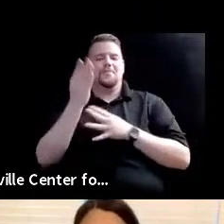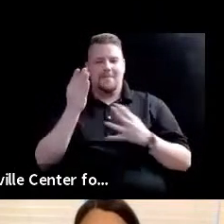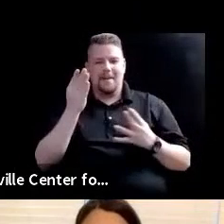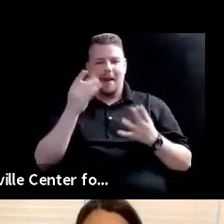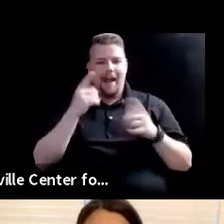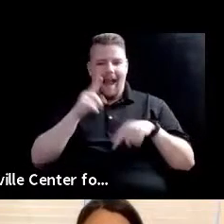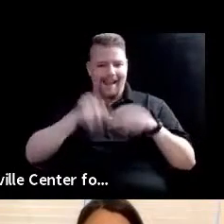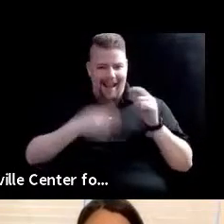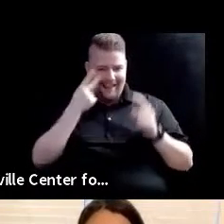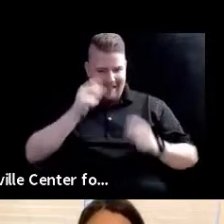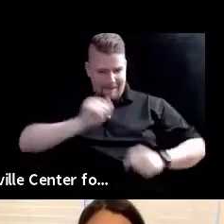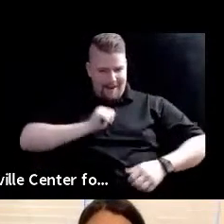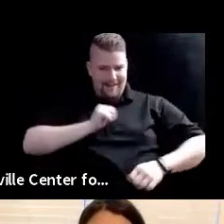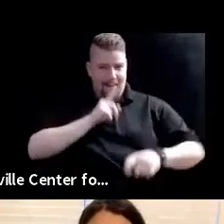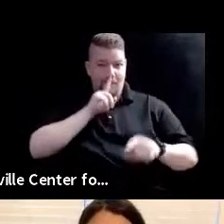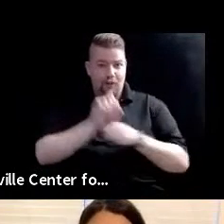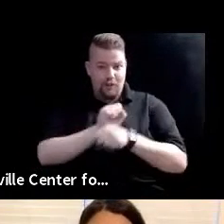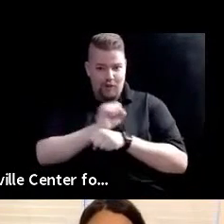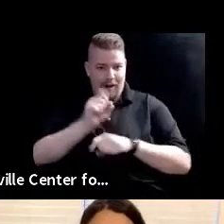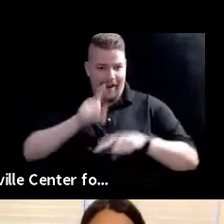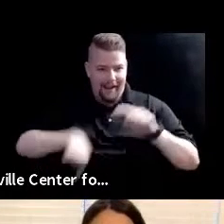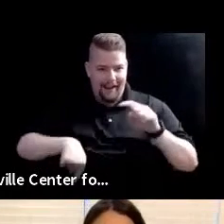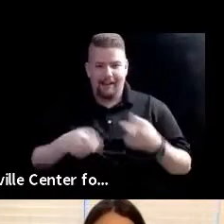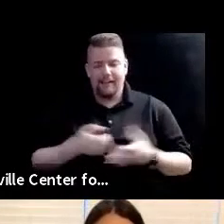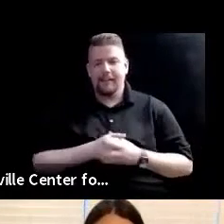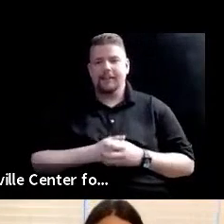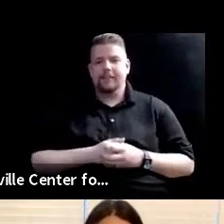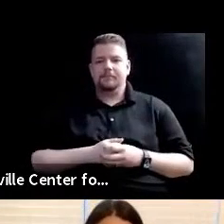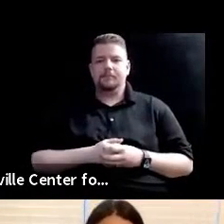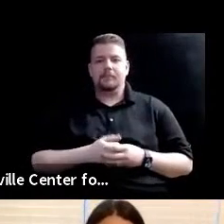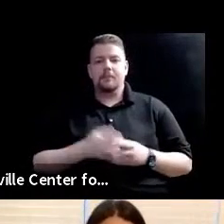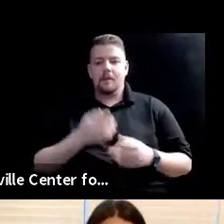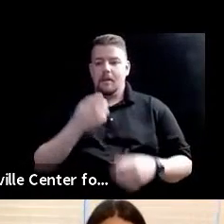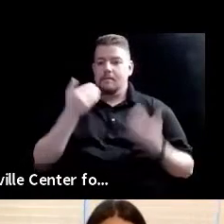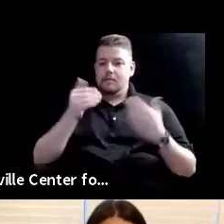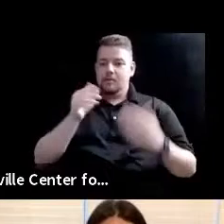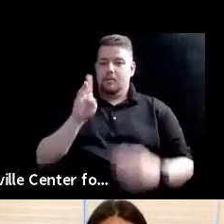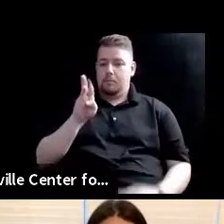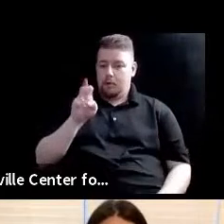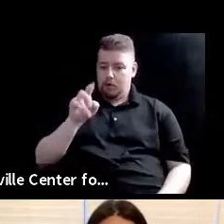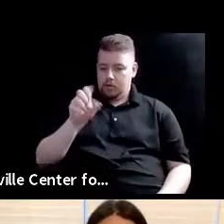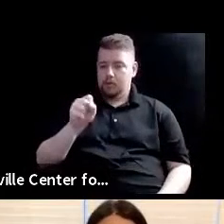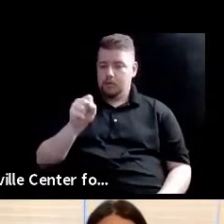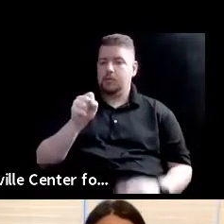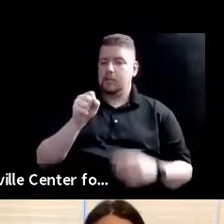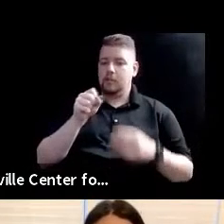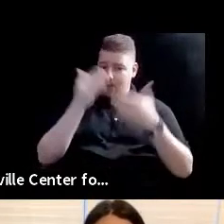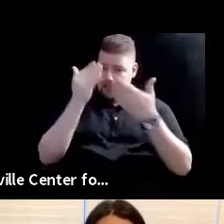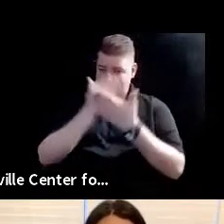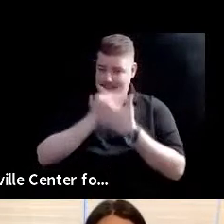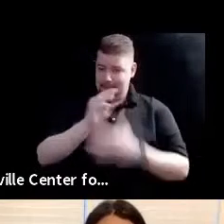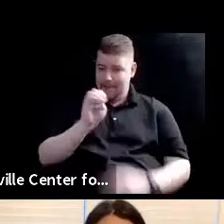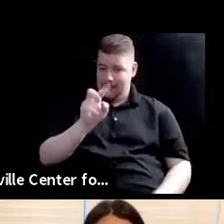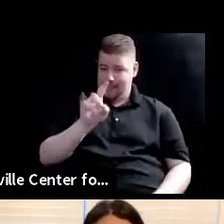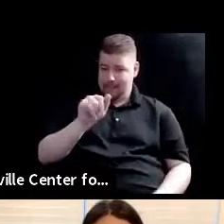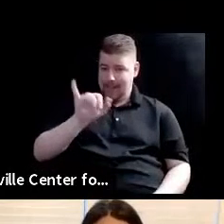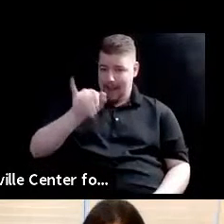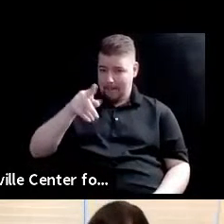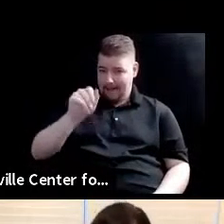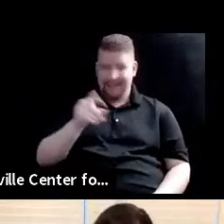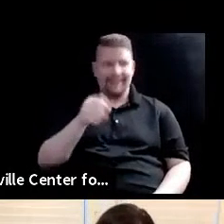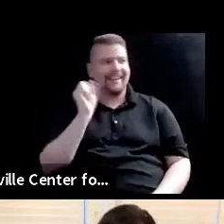I cannot see myself for sure. Okay. Mr. Burleson, are you listed as Melissa's iPad? Yes, ma'am, I